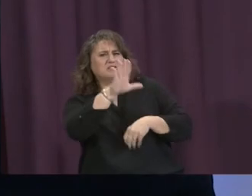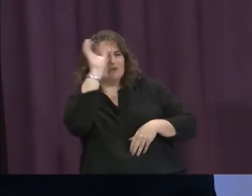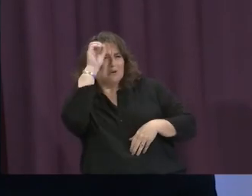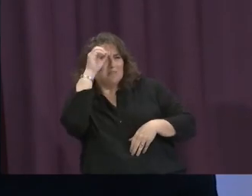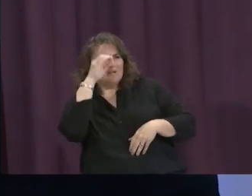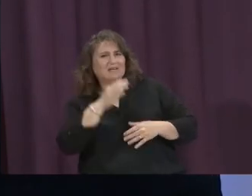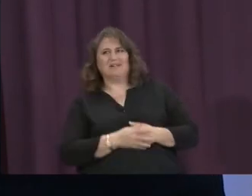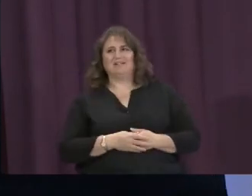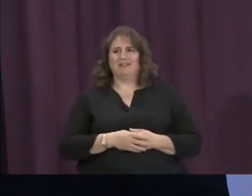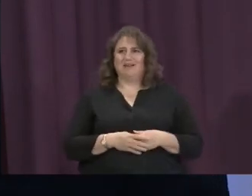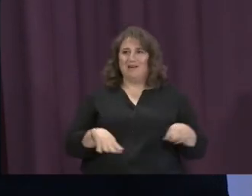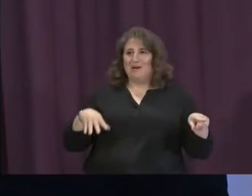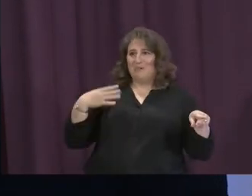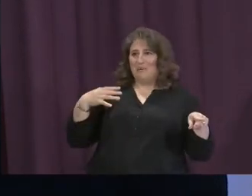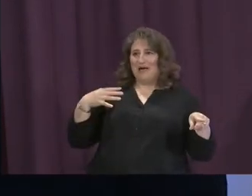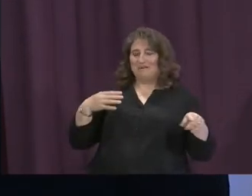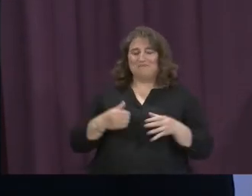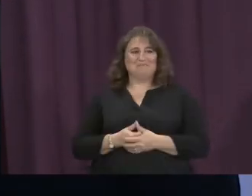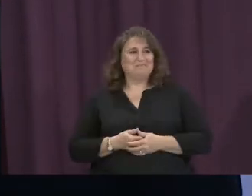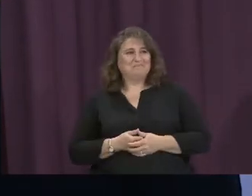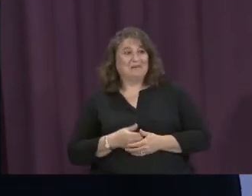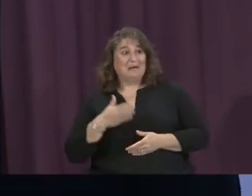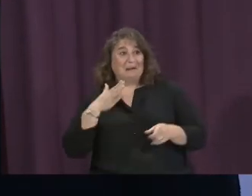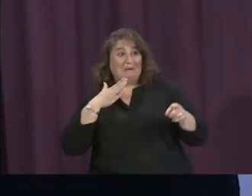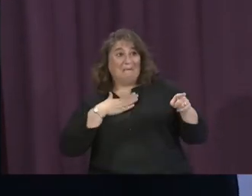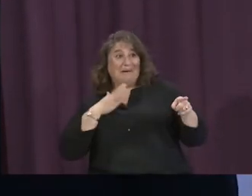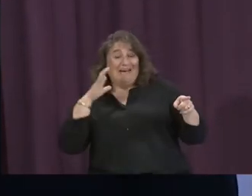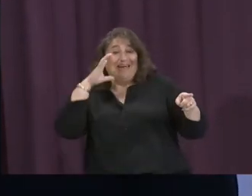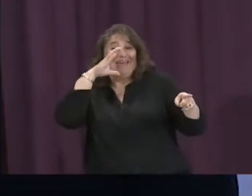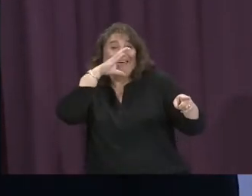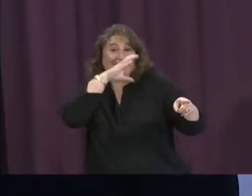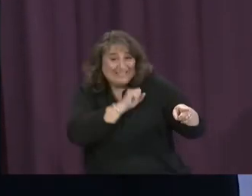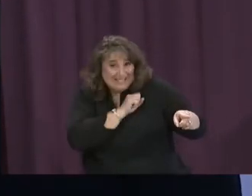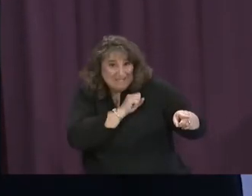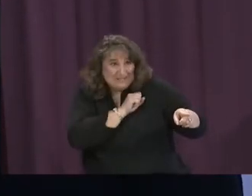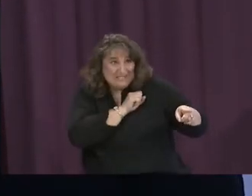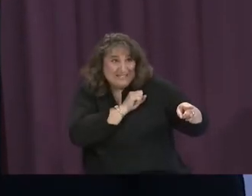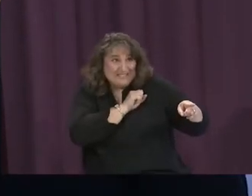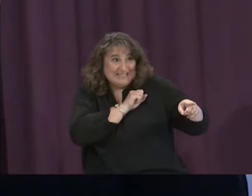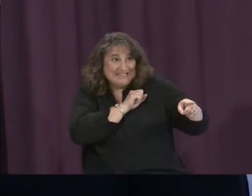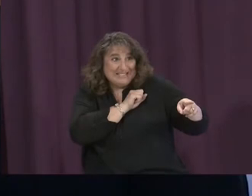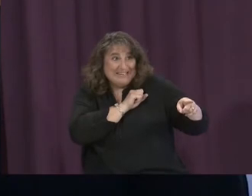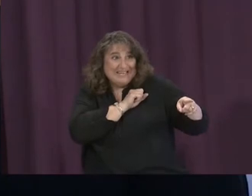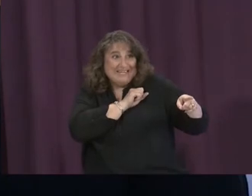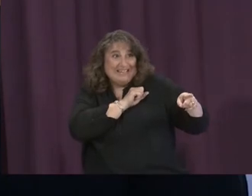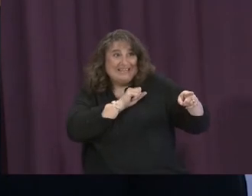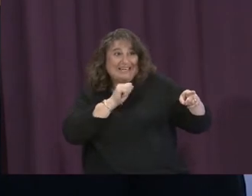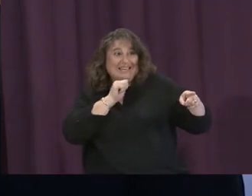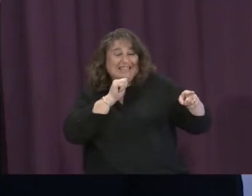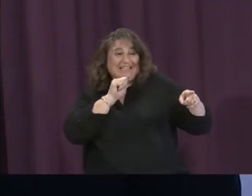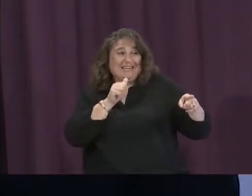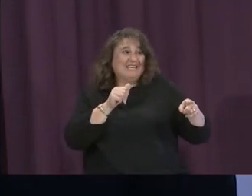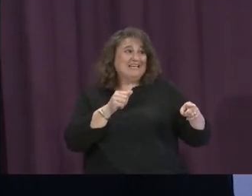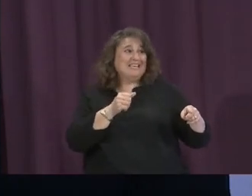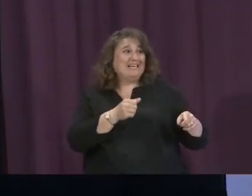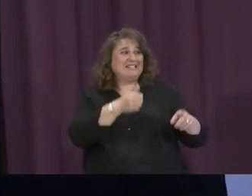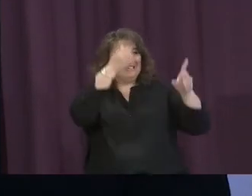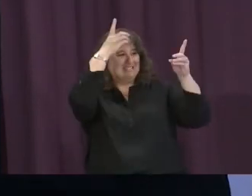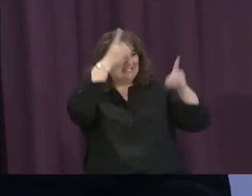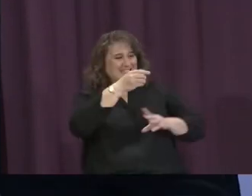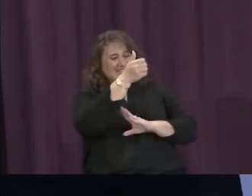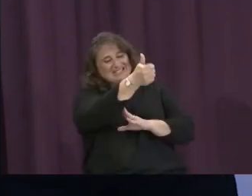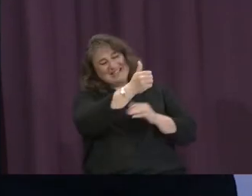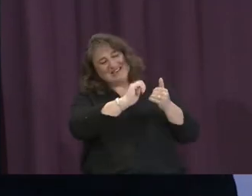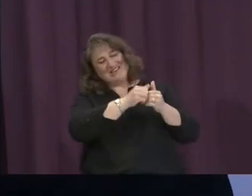So this is my assumptions, right, Miss Dina? This is not actually how I'm gonna think, is that right? Yeah, it's totally up to you. Okay. Yeah,